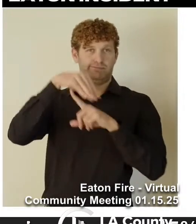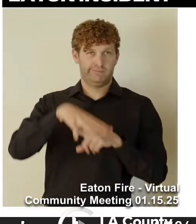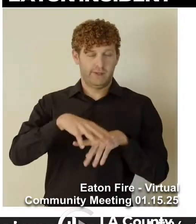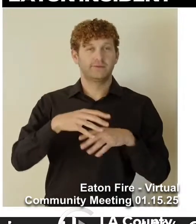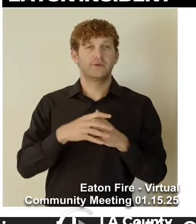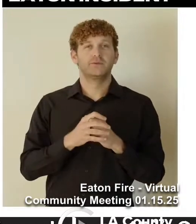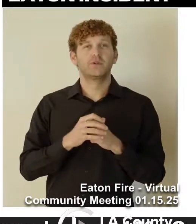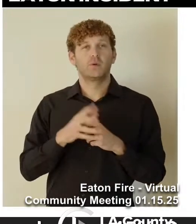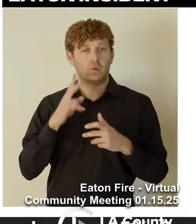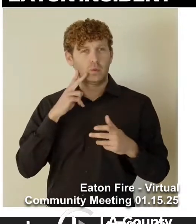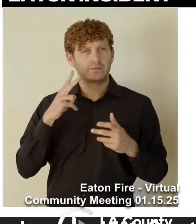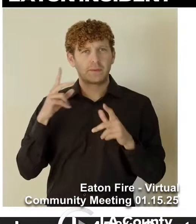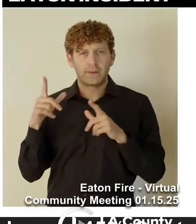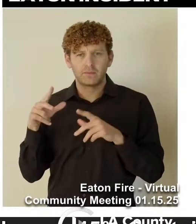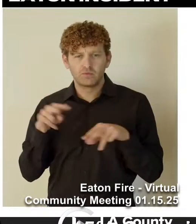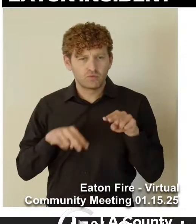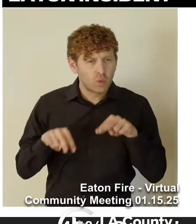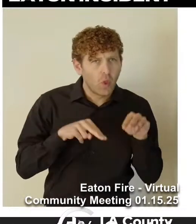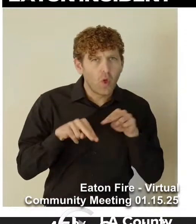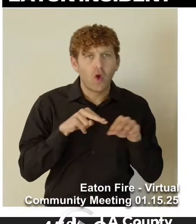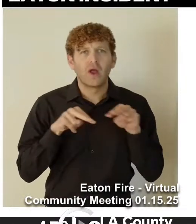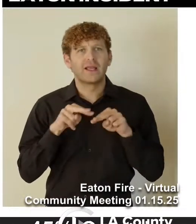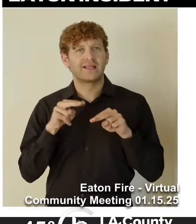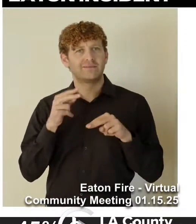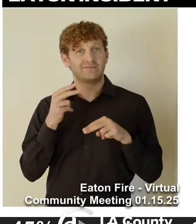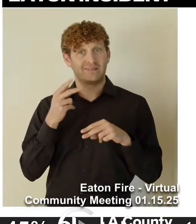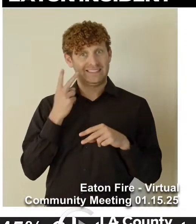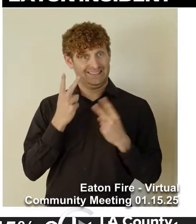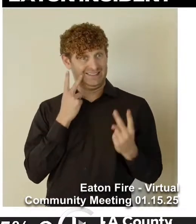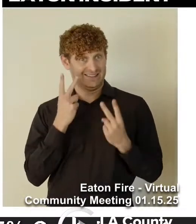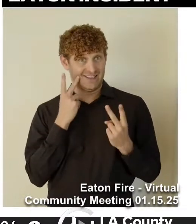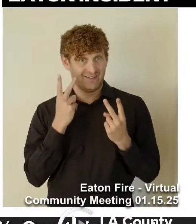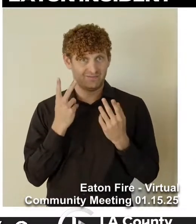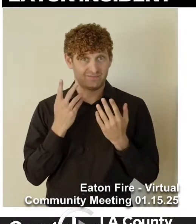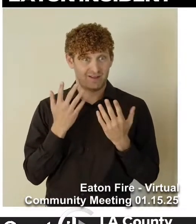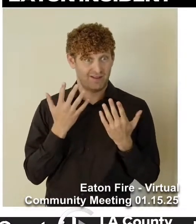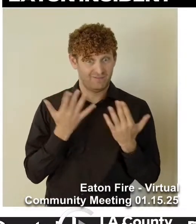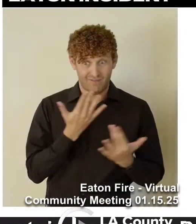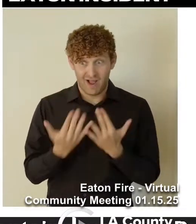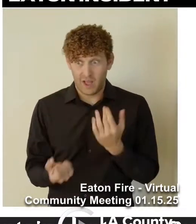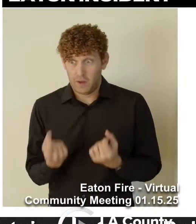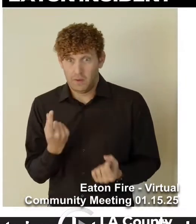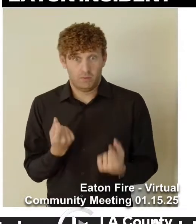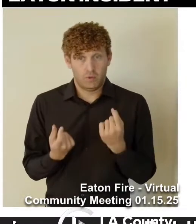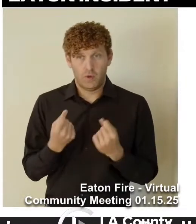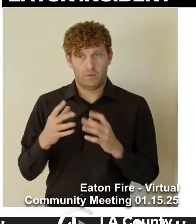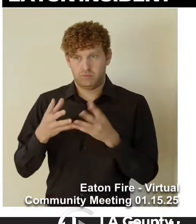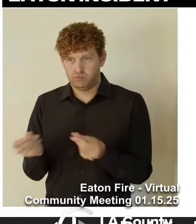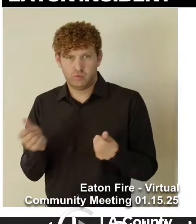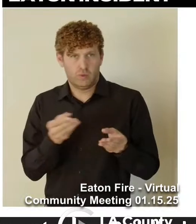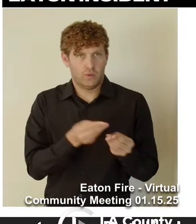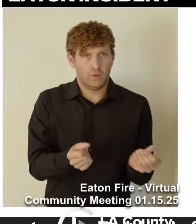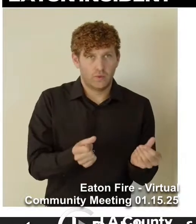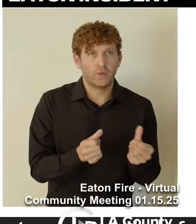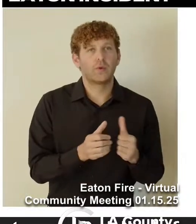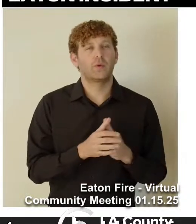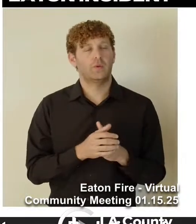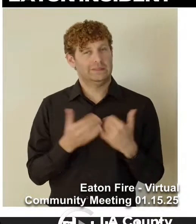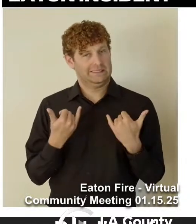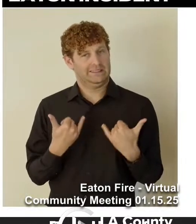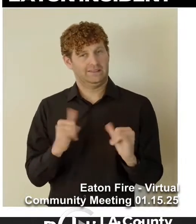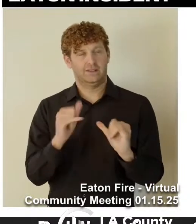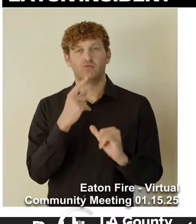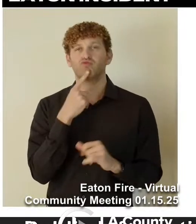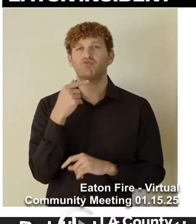to utilize to put out any heat that comes up inside the fire perimeter. We are still within a red flag warning. We